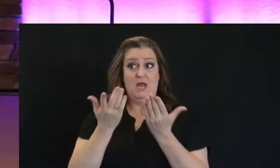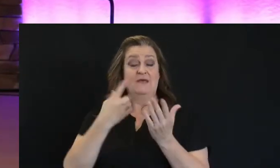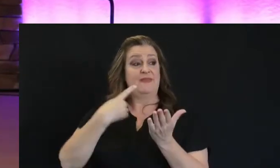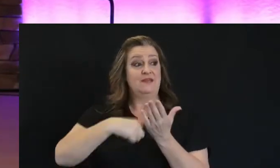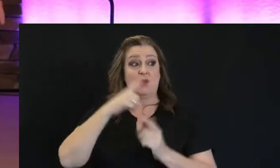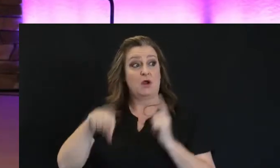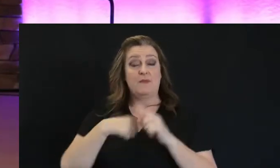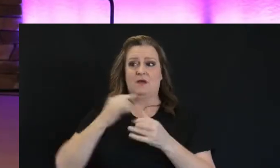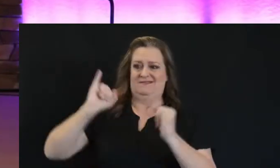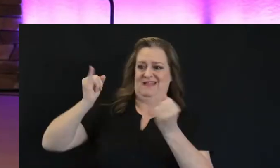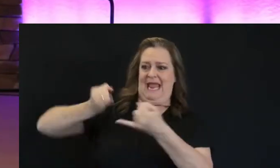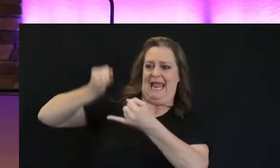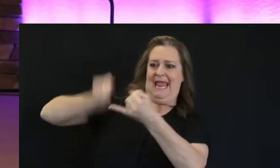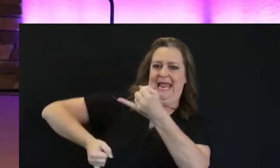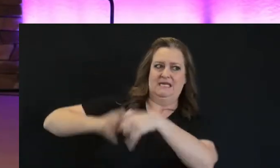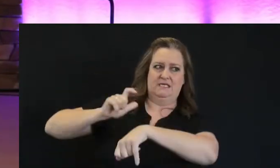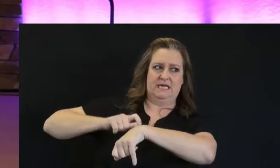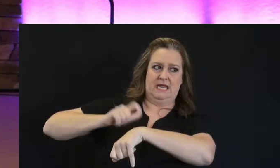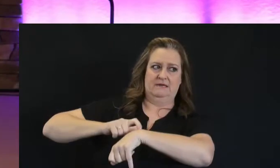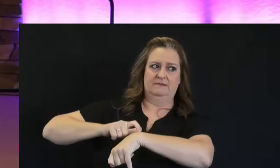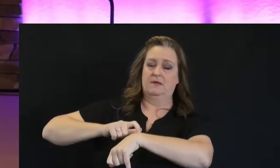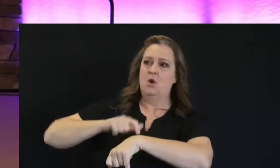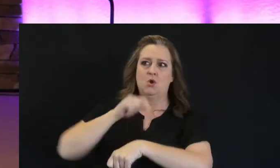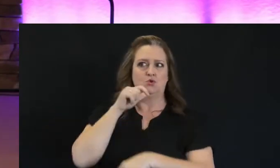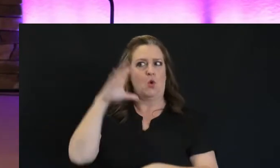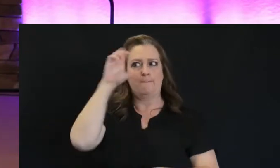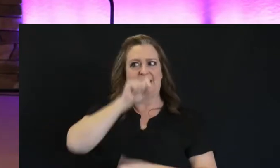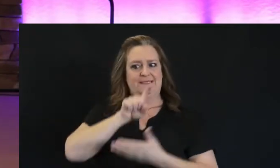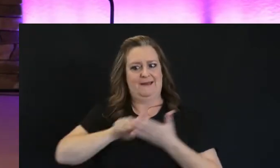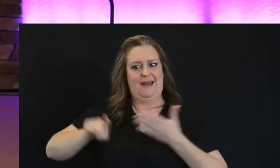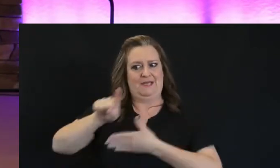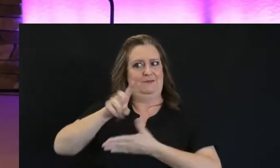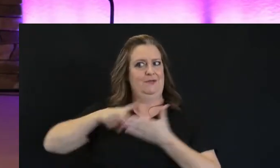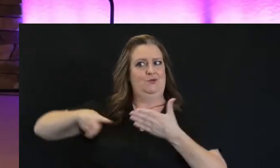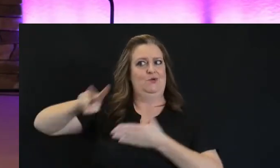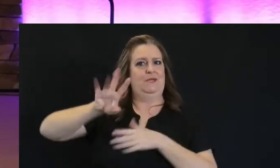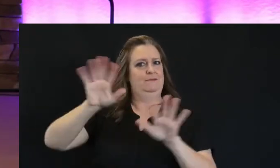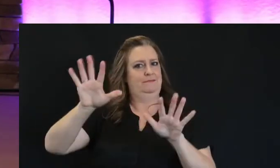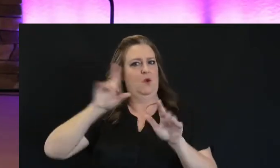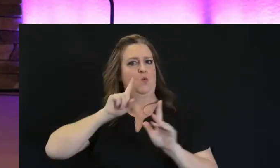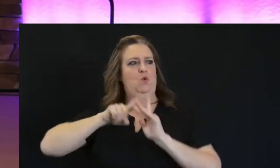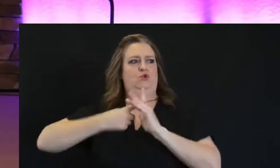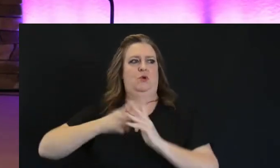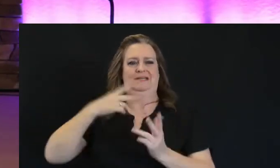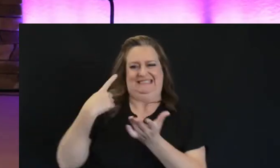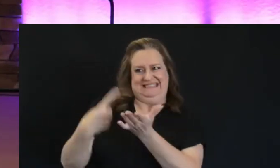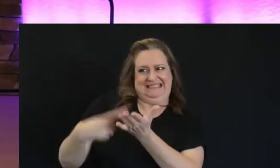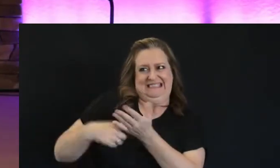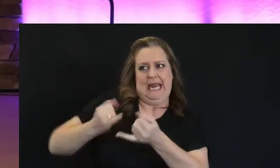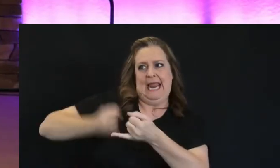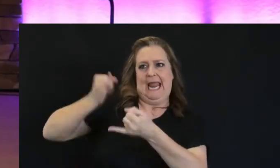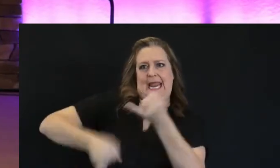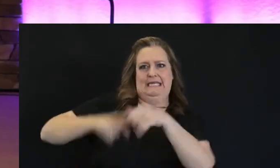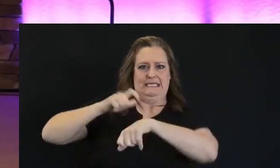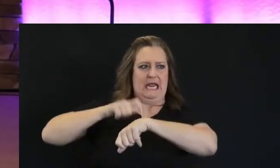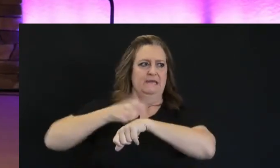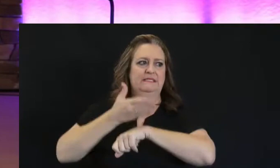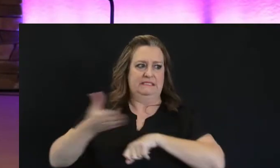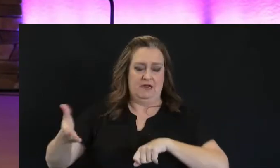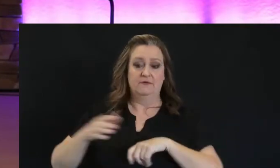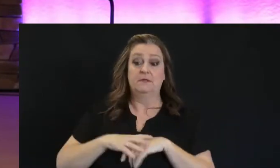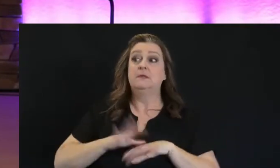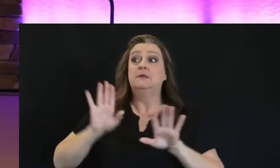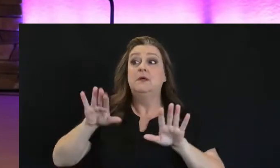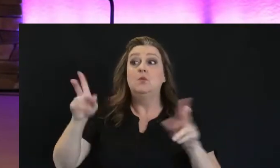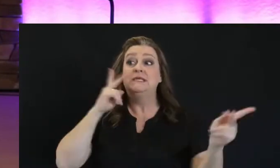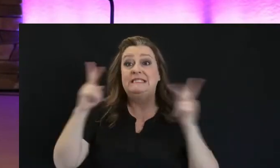subject of the end times. Don't miss the next couple of weeks, because this is where we're going to start entering the end times stuff, and as a matter of fact,